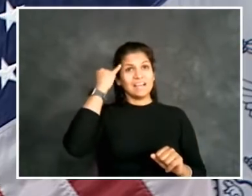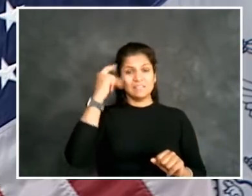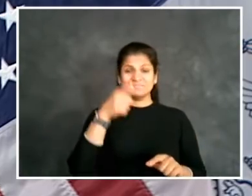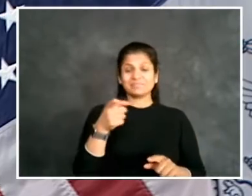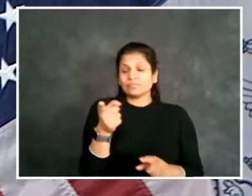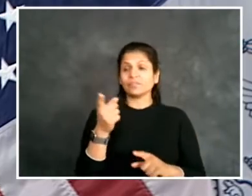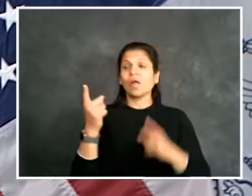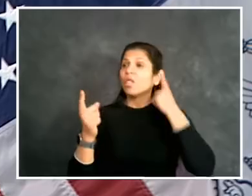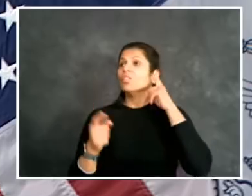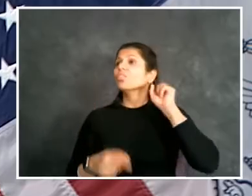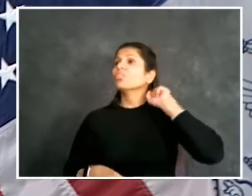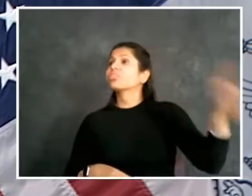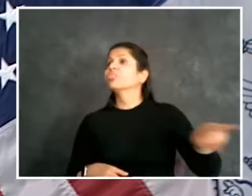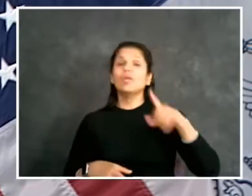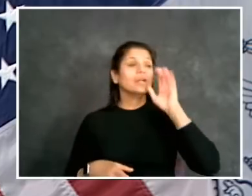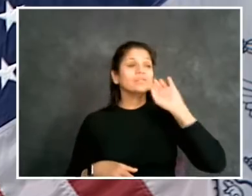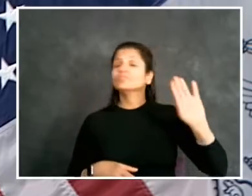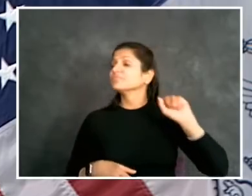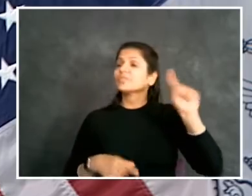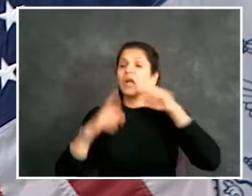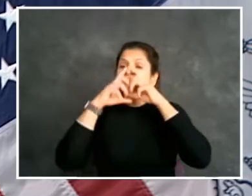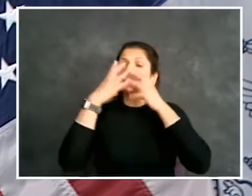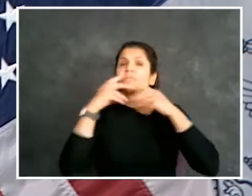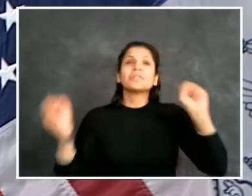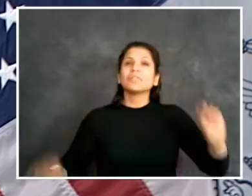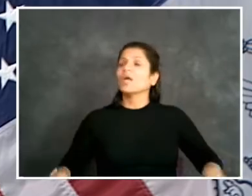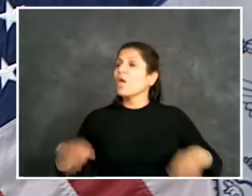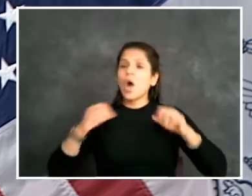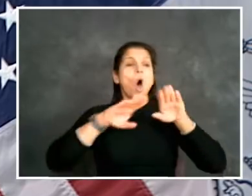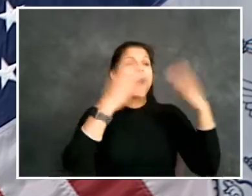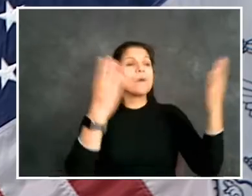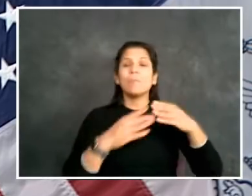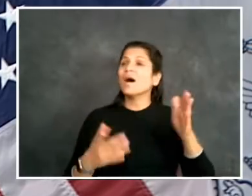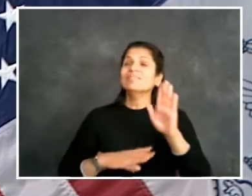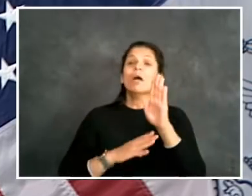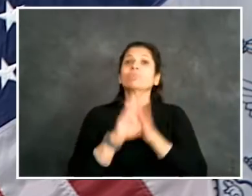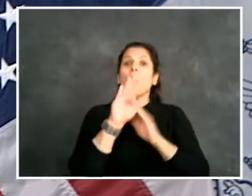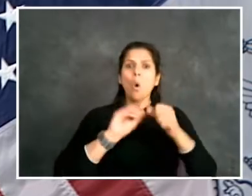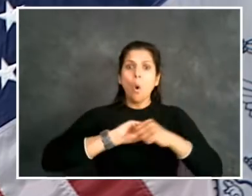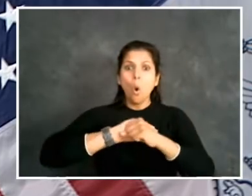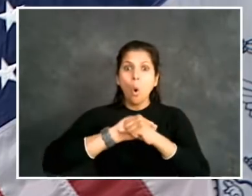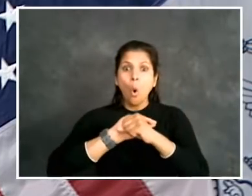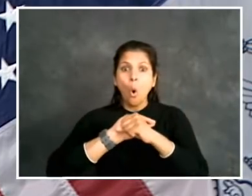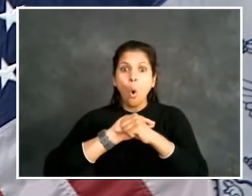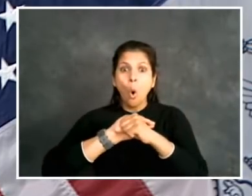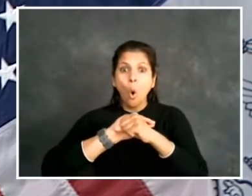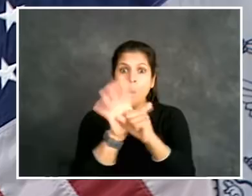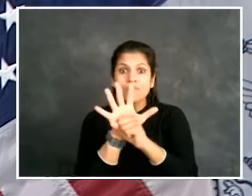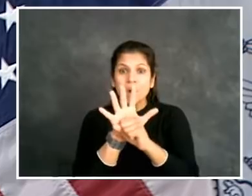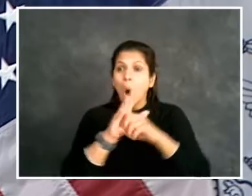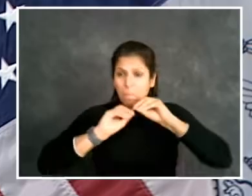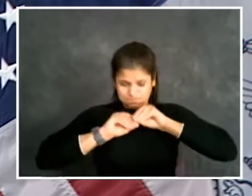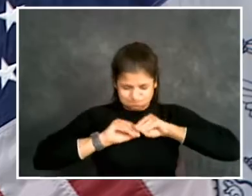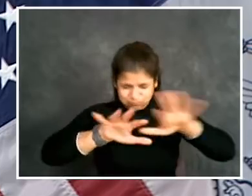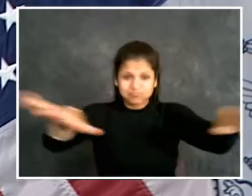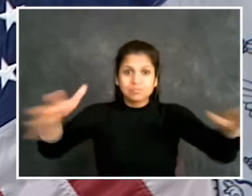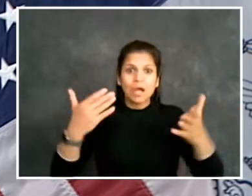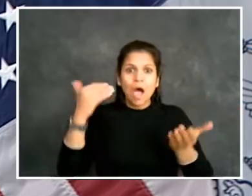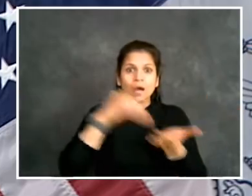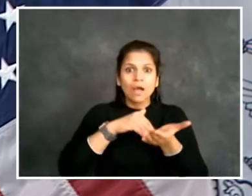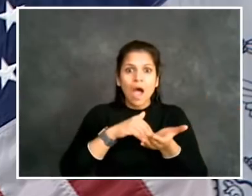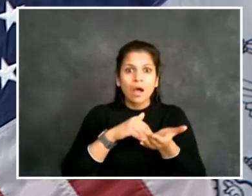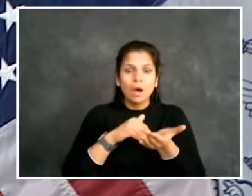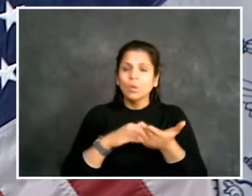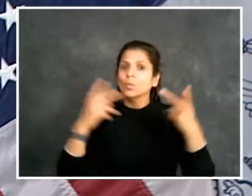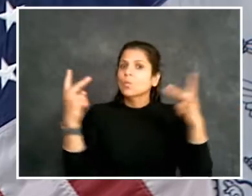tells everyone to loosen up, and we're already seeing, people flocking to the beaches in some of these states and, congregating again, there's